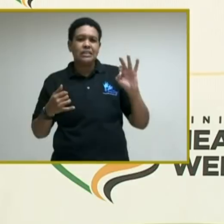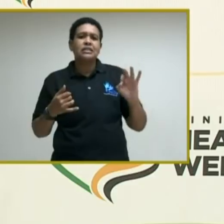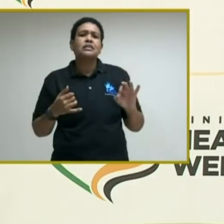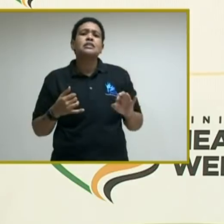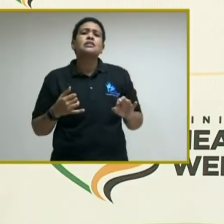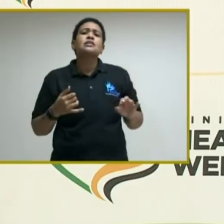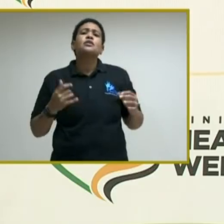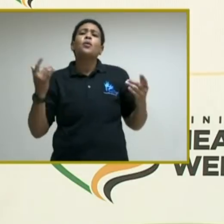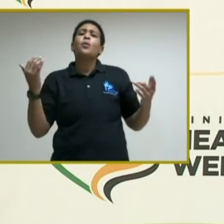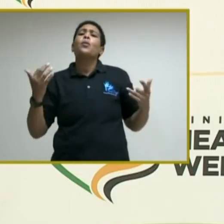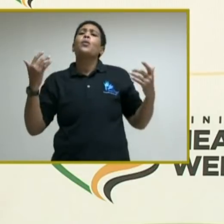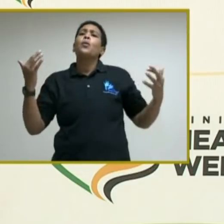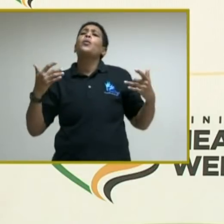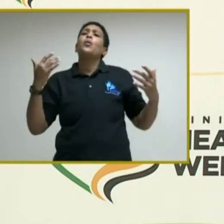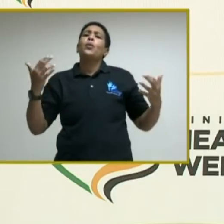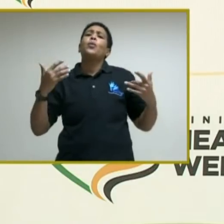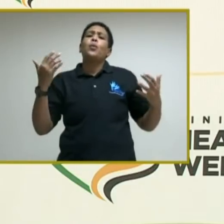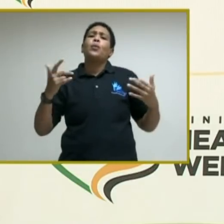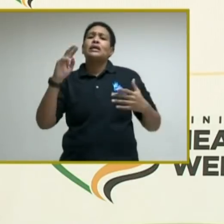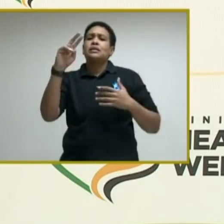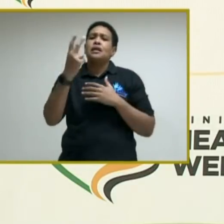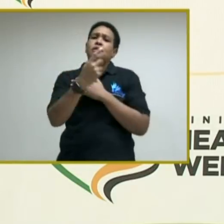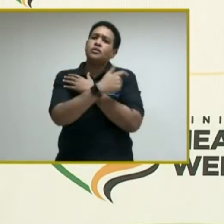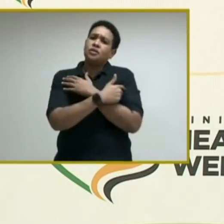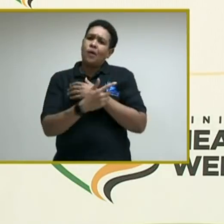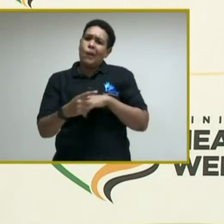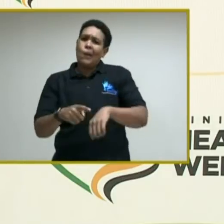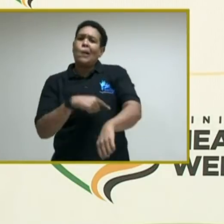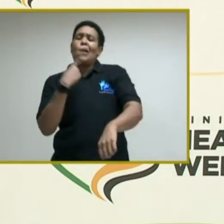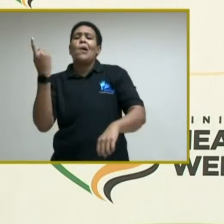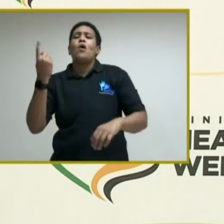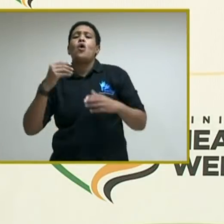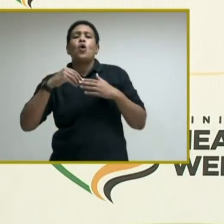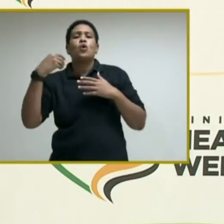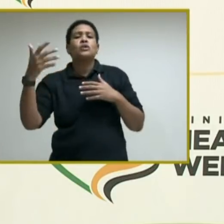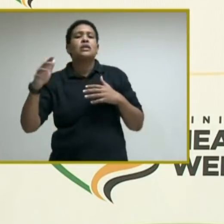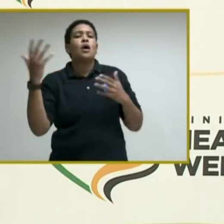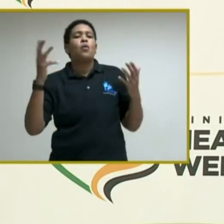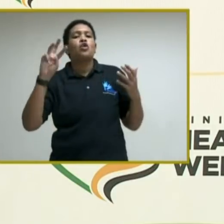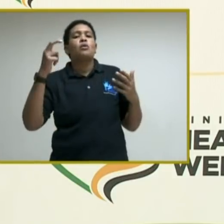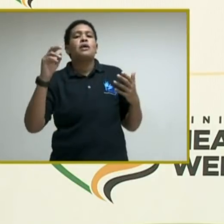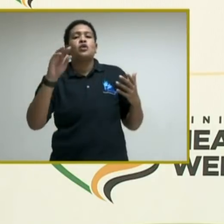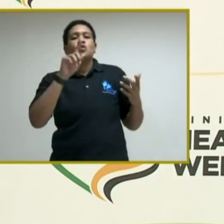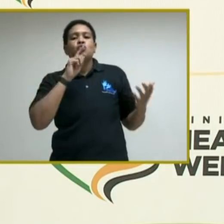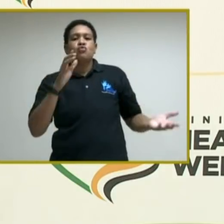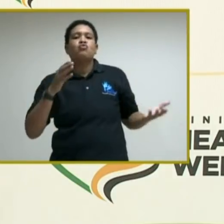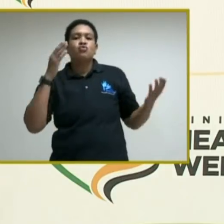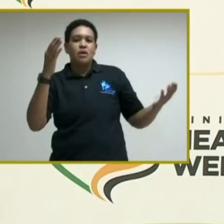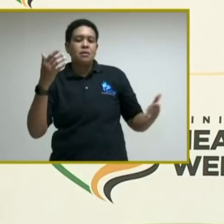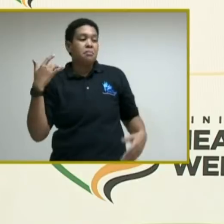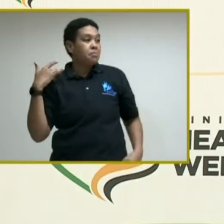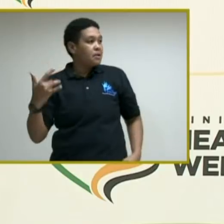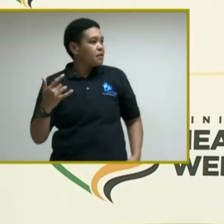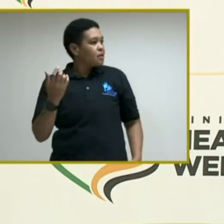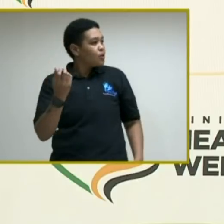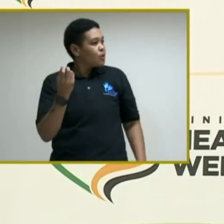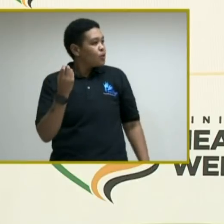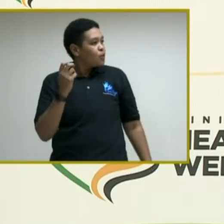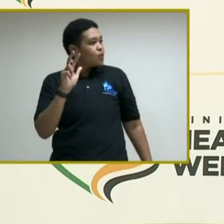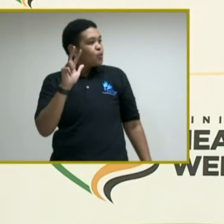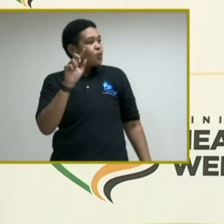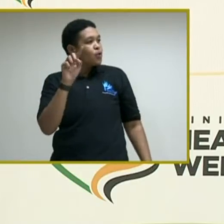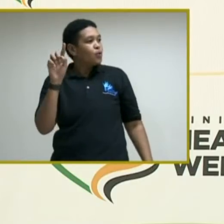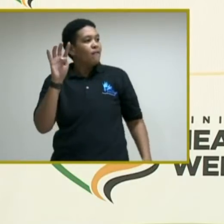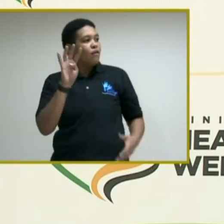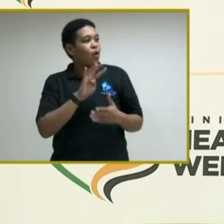much longer periods of second dosage outside of what the WHO has recommended, which of course is the 3 to